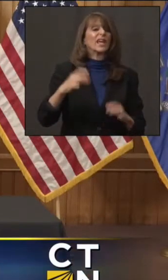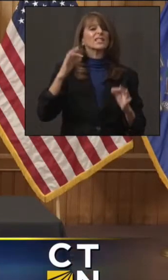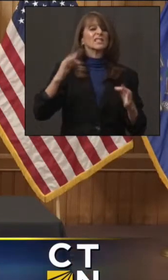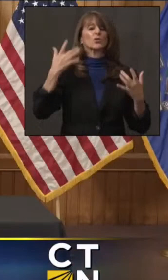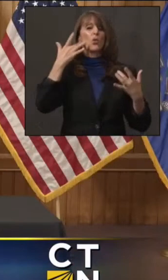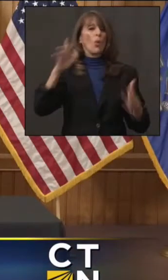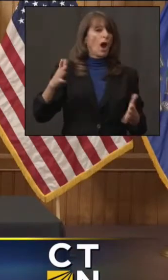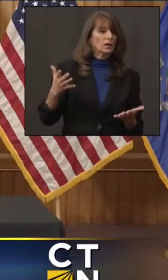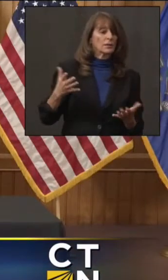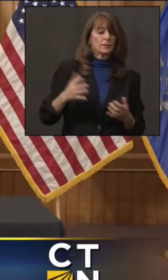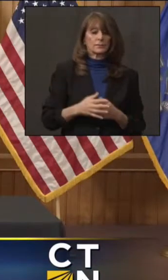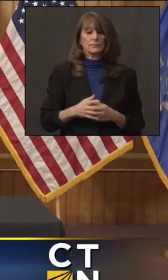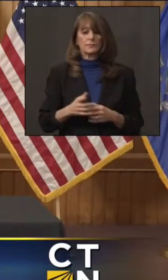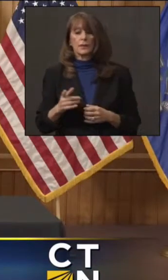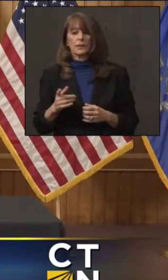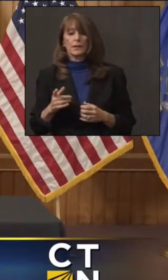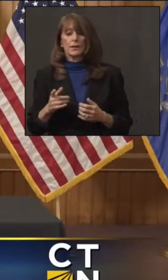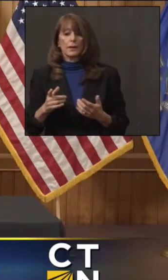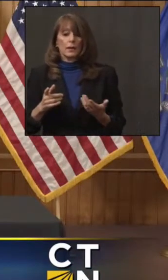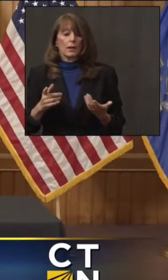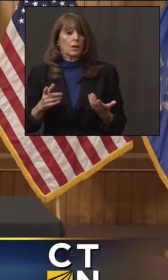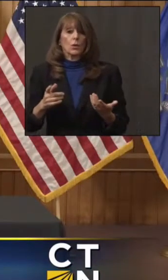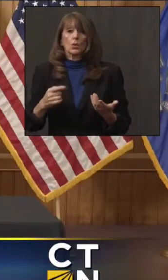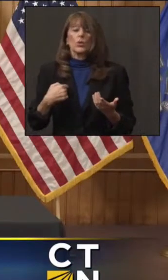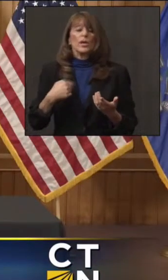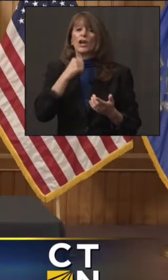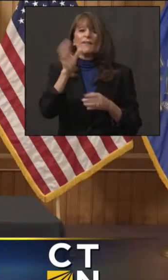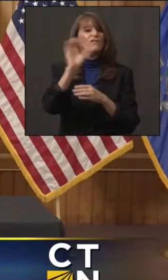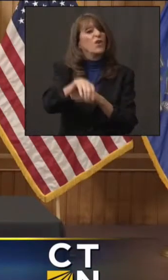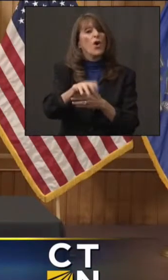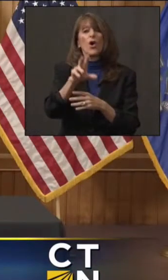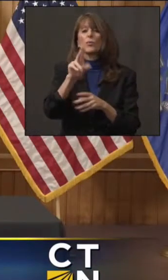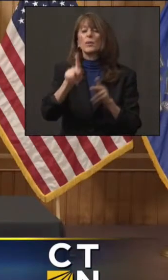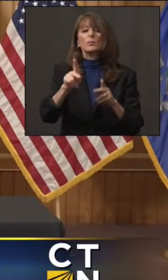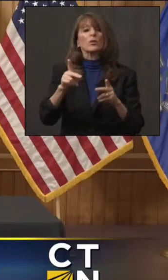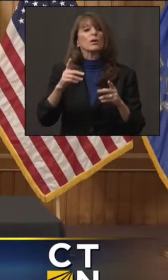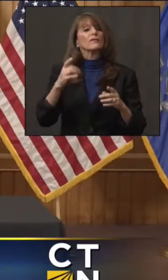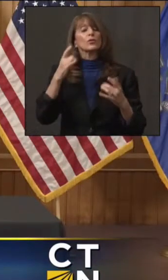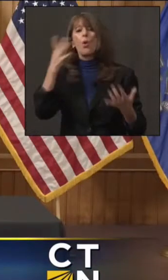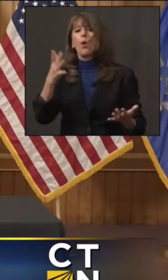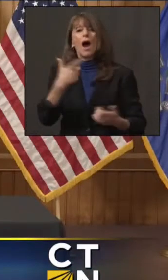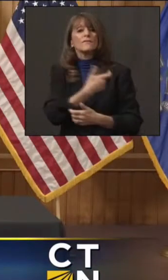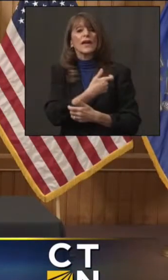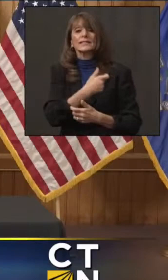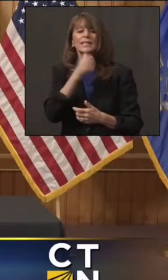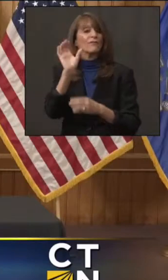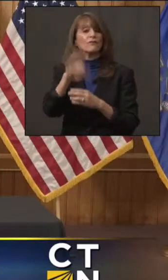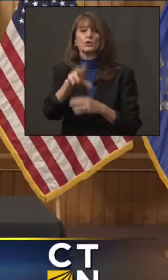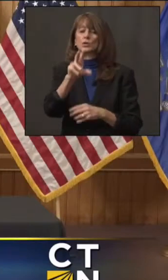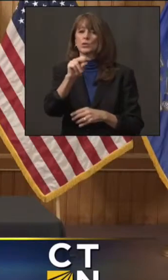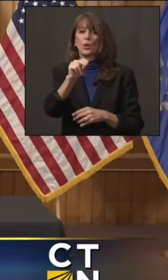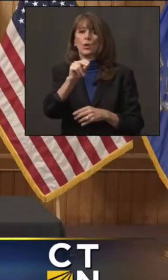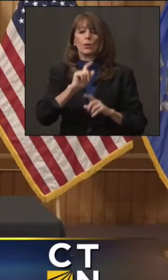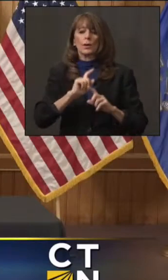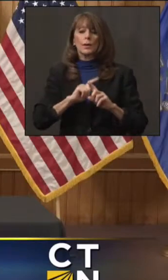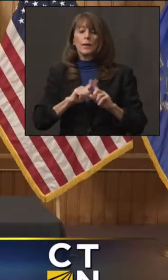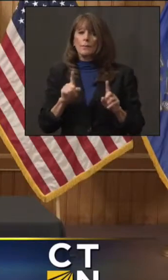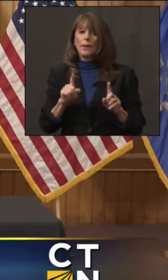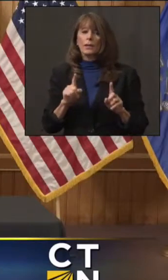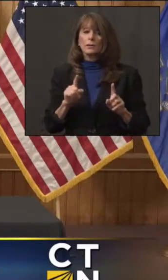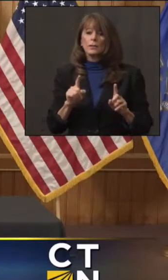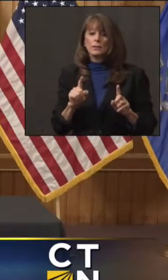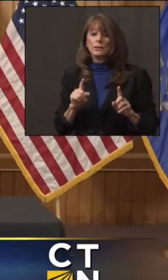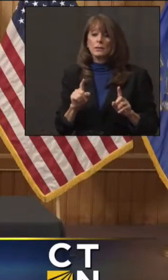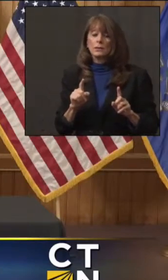vaccinated? Yeah, I know of no mandates, if that's where you're going, for healthcare workers within the hospital. But to the extent where there's